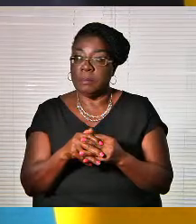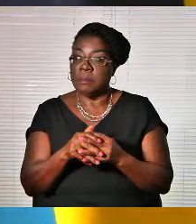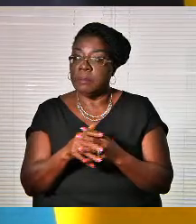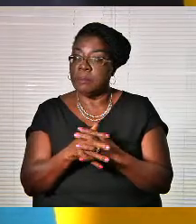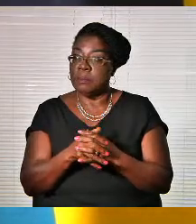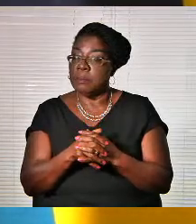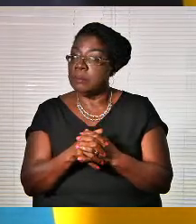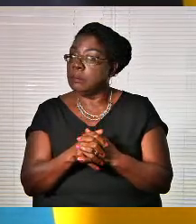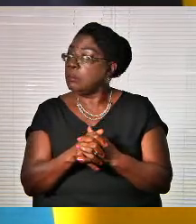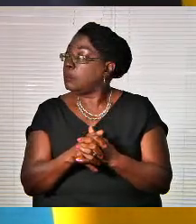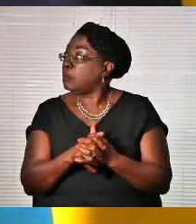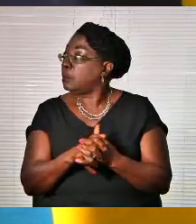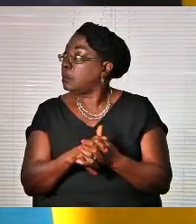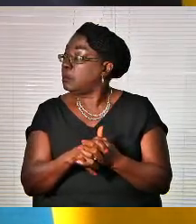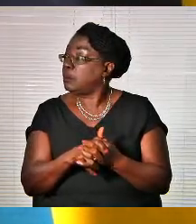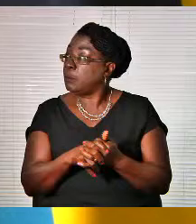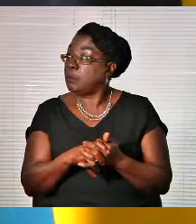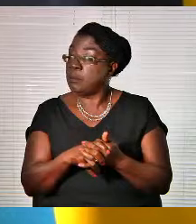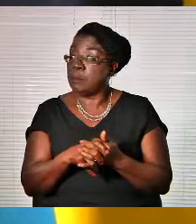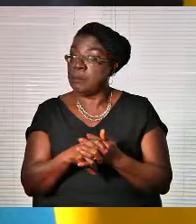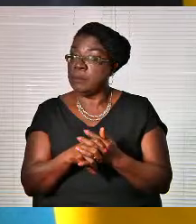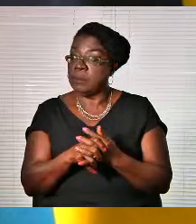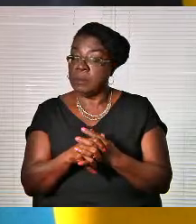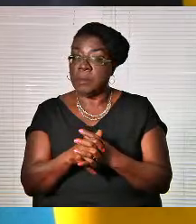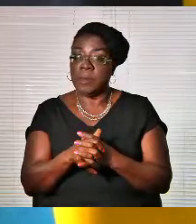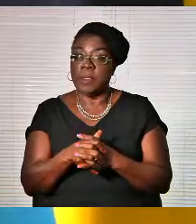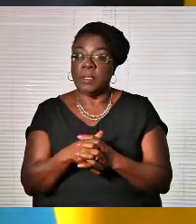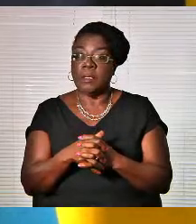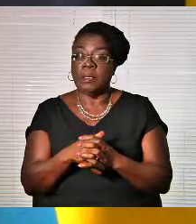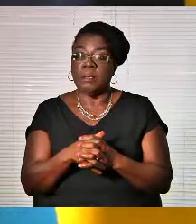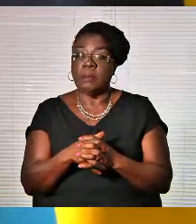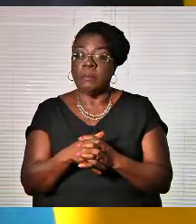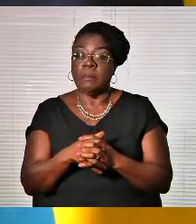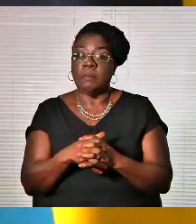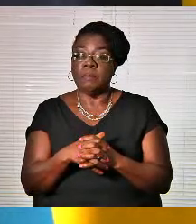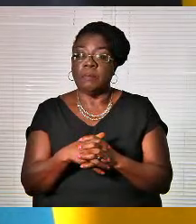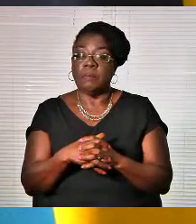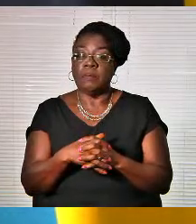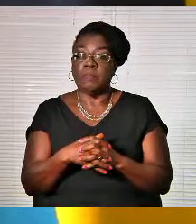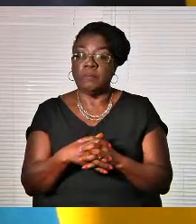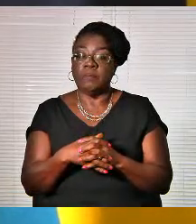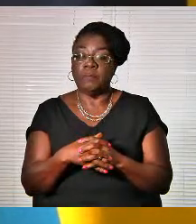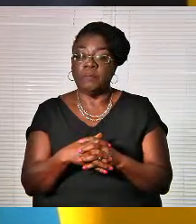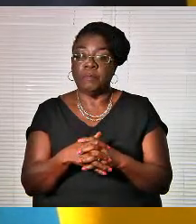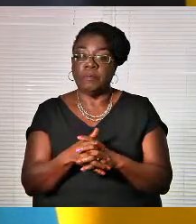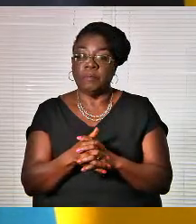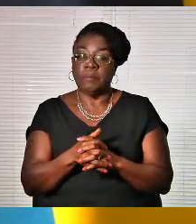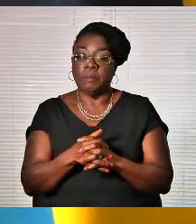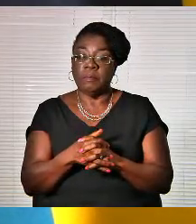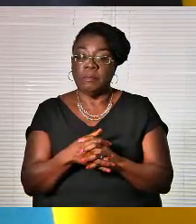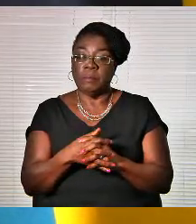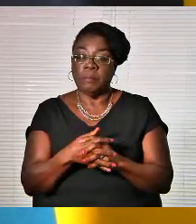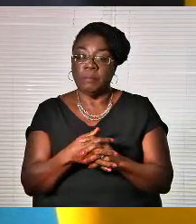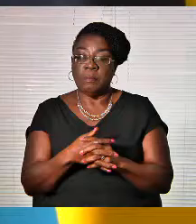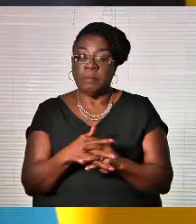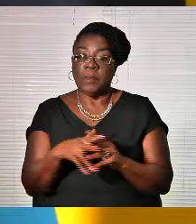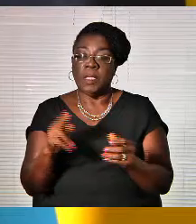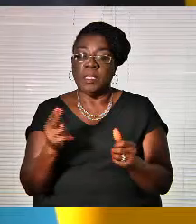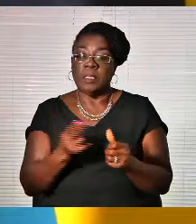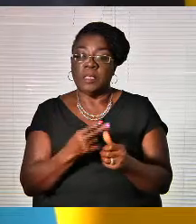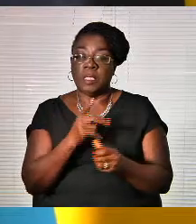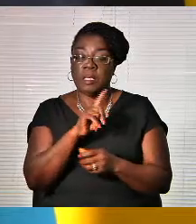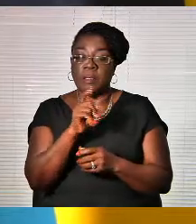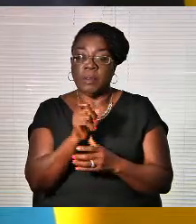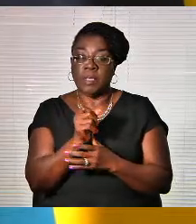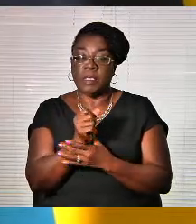Approximately 14,000 people, okay. People, yes. Okay, thank you. My second question, if I can